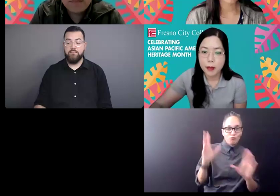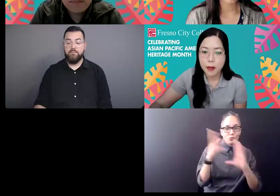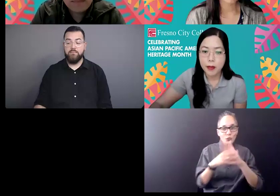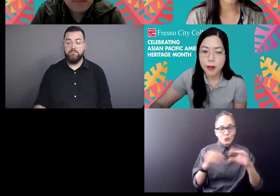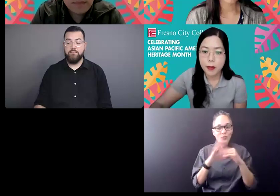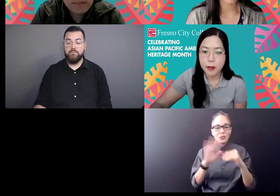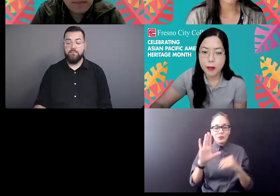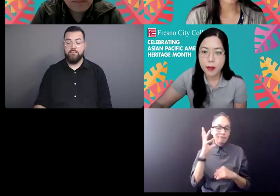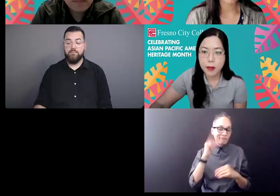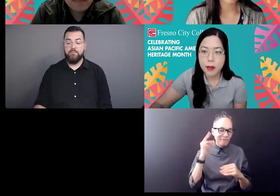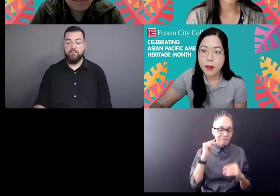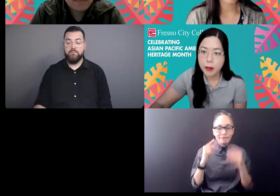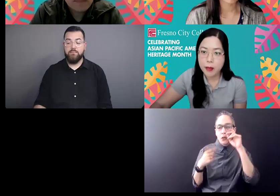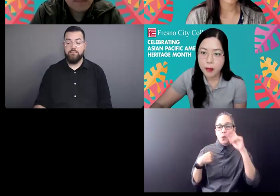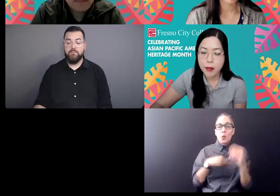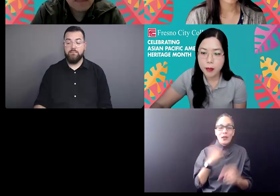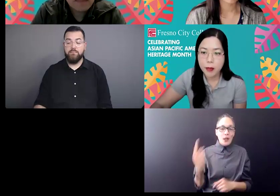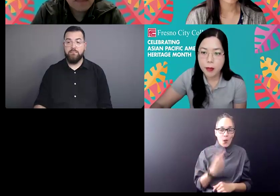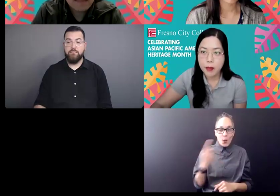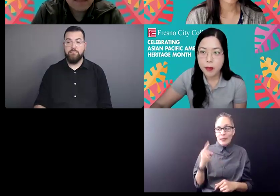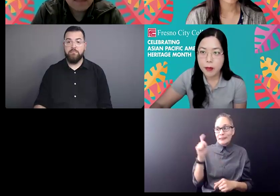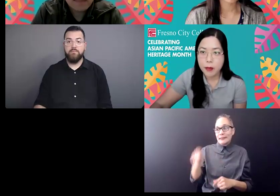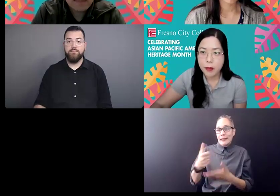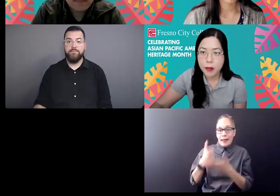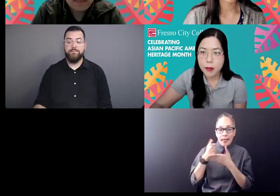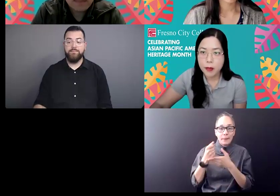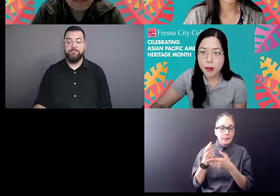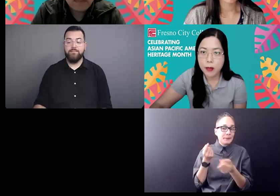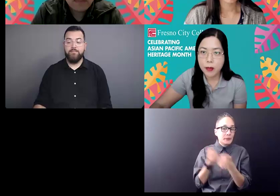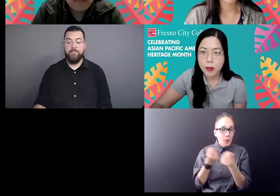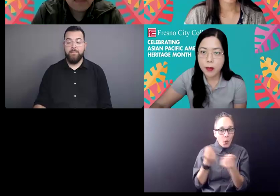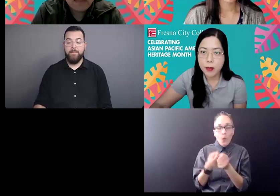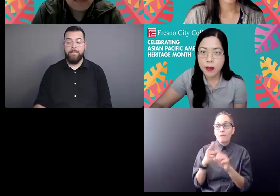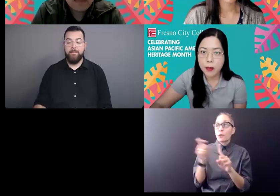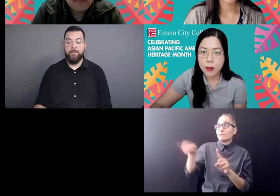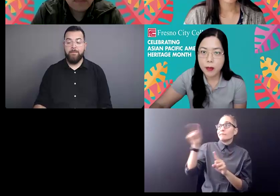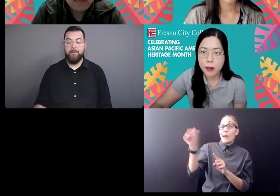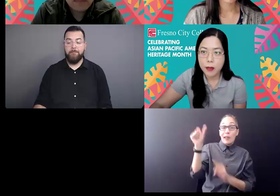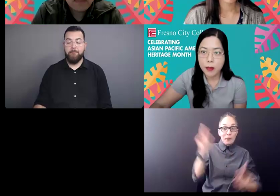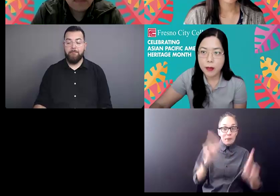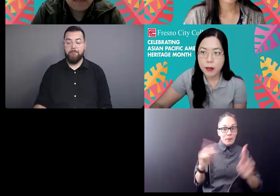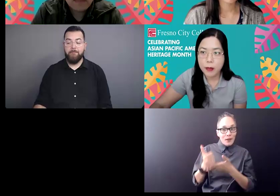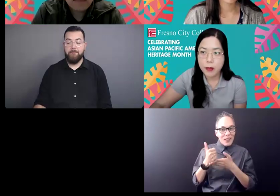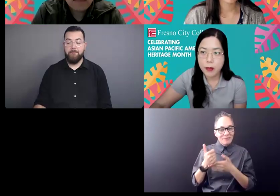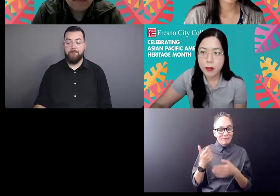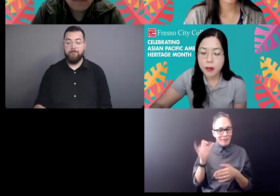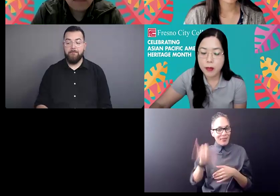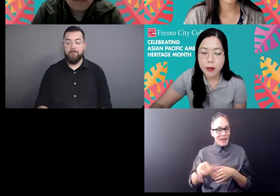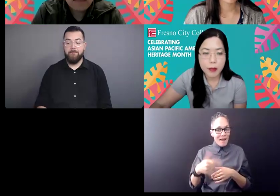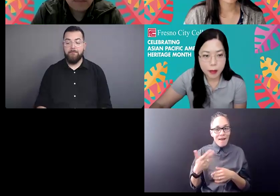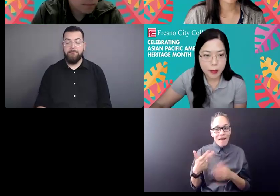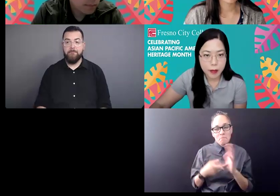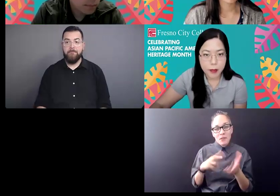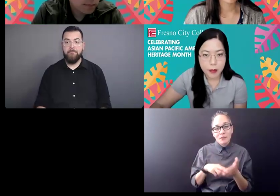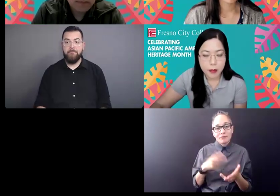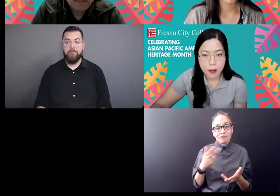you know, we've always all had to get help or support from those around us, you know, and I think that's the